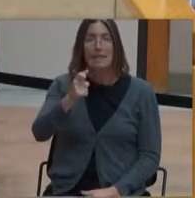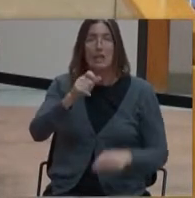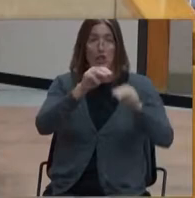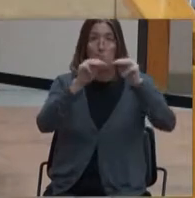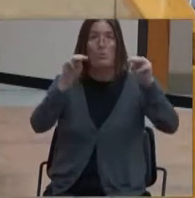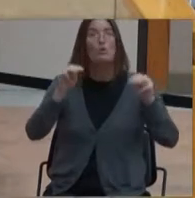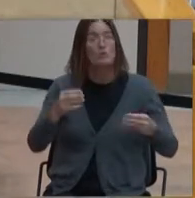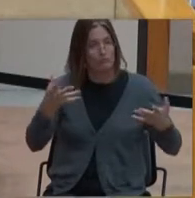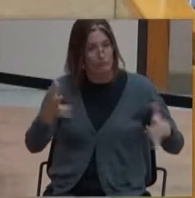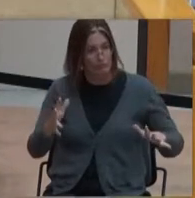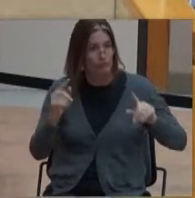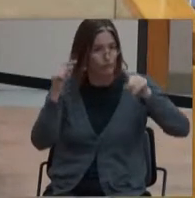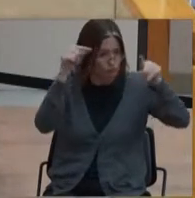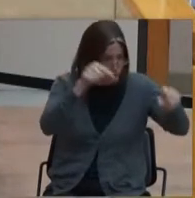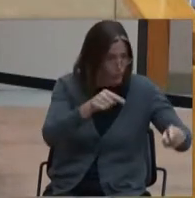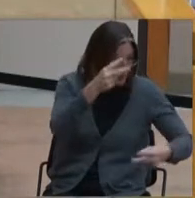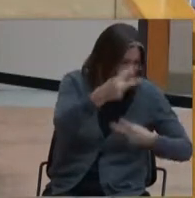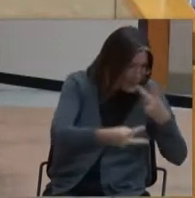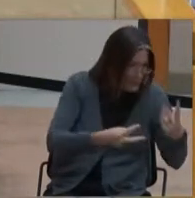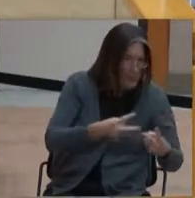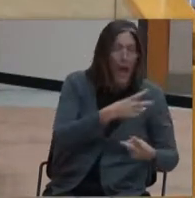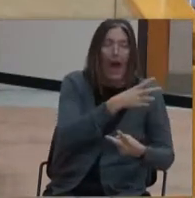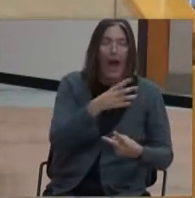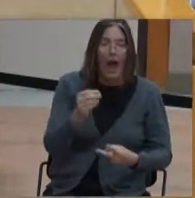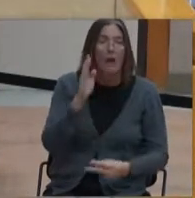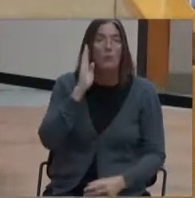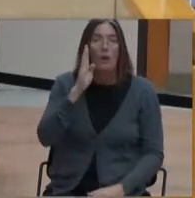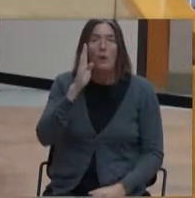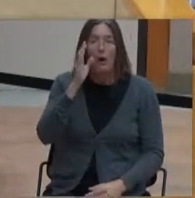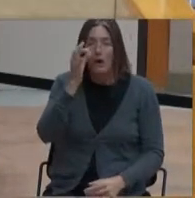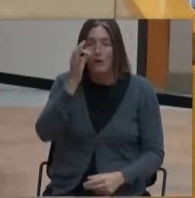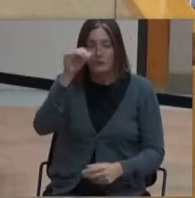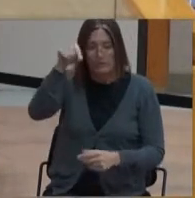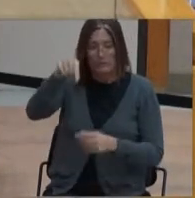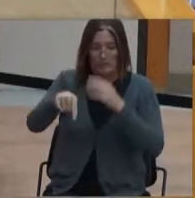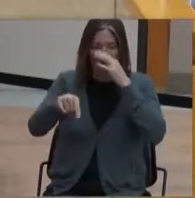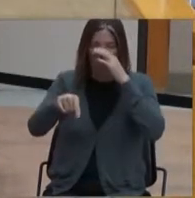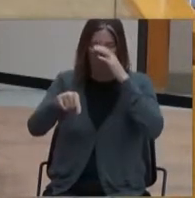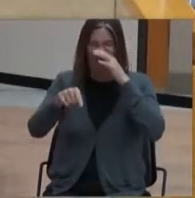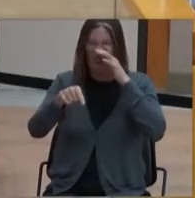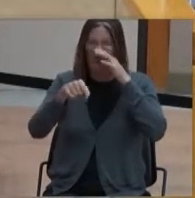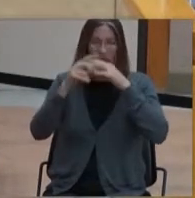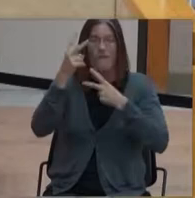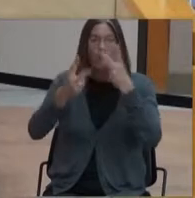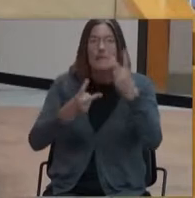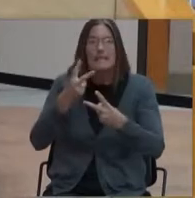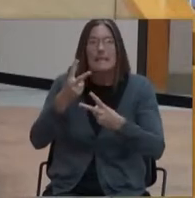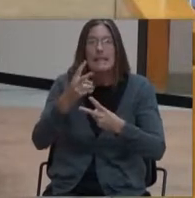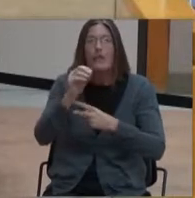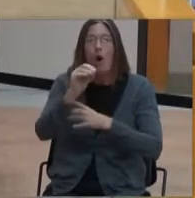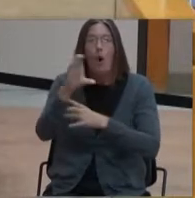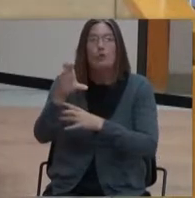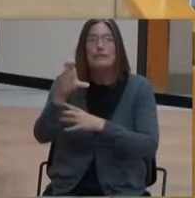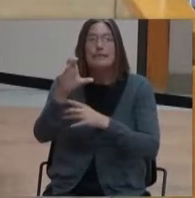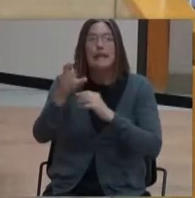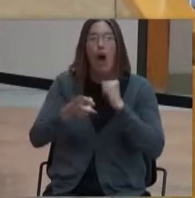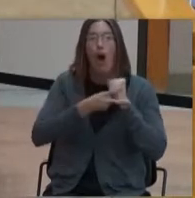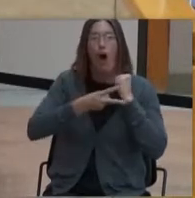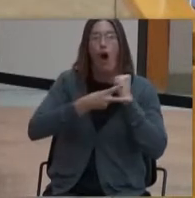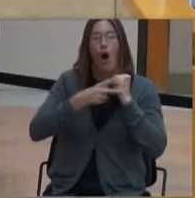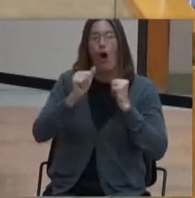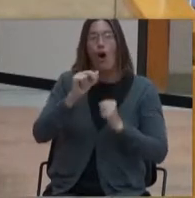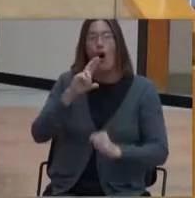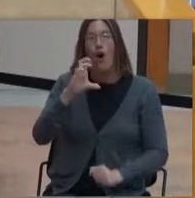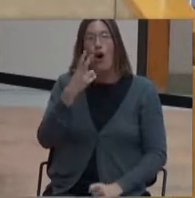we'll be visiting the archives and the repository tours, visiting Santa Ana history rooms at the OC Archives, the Cal